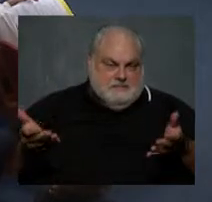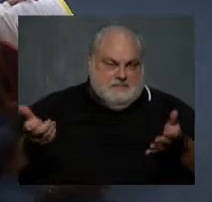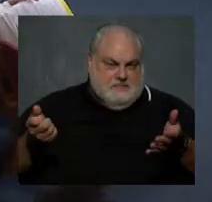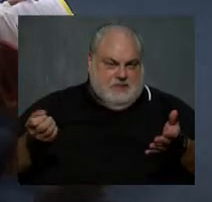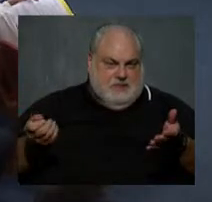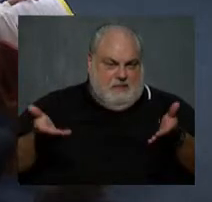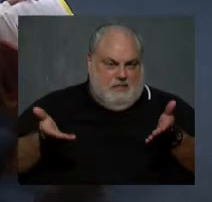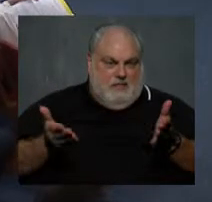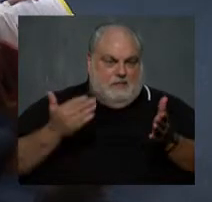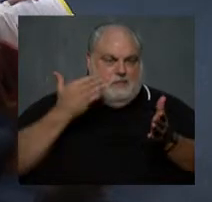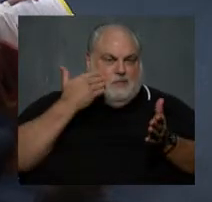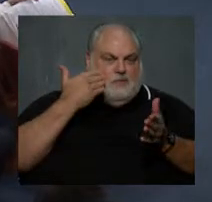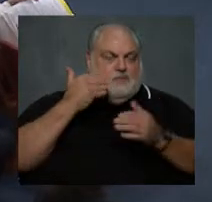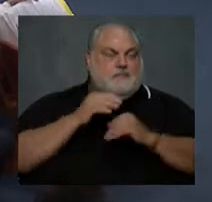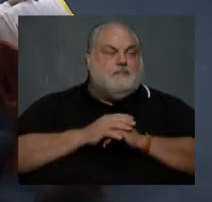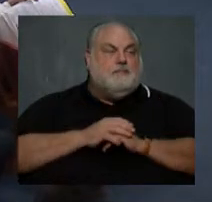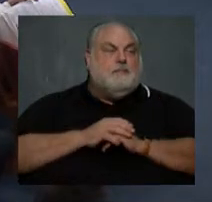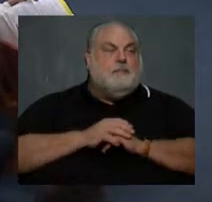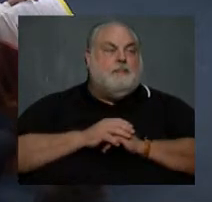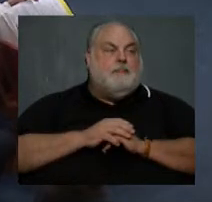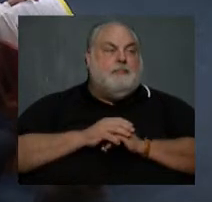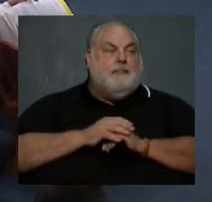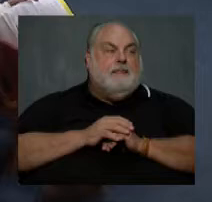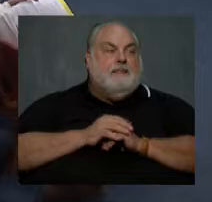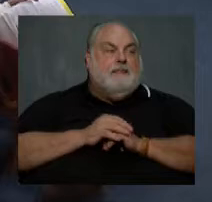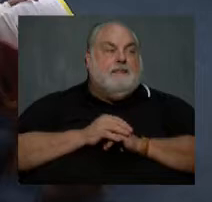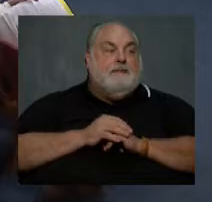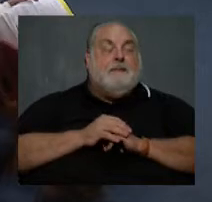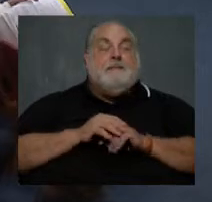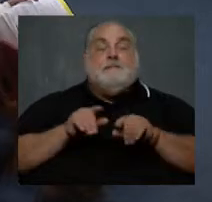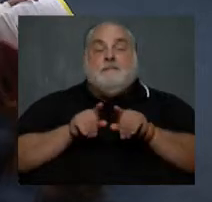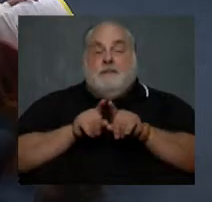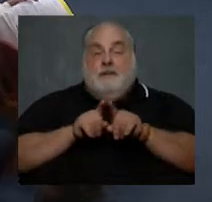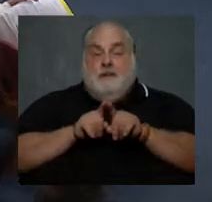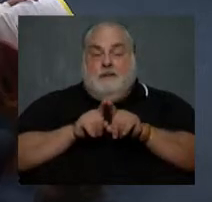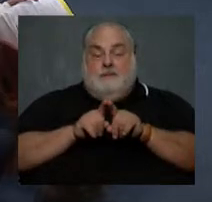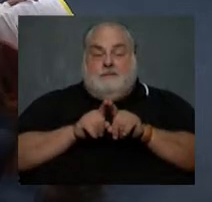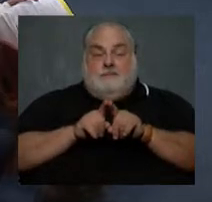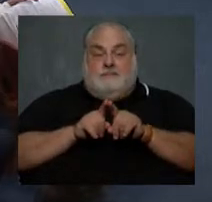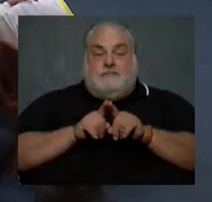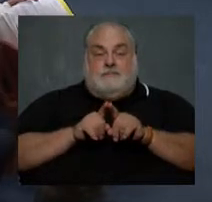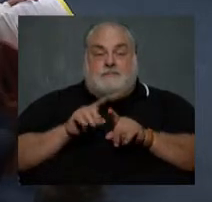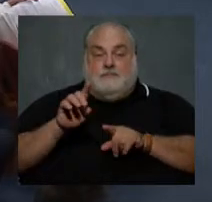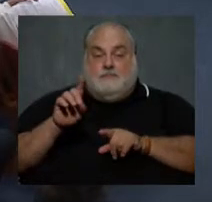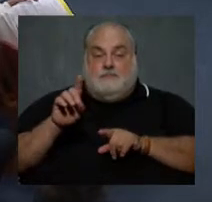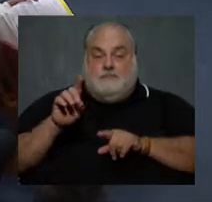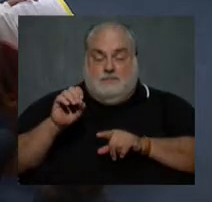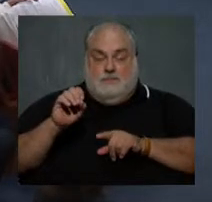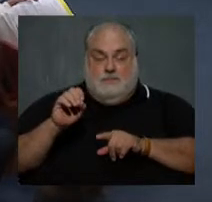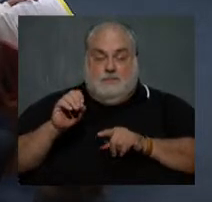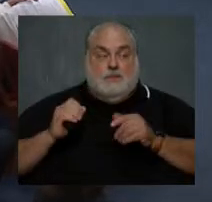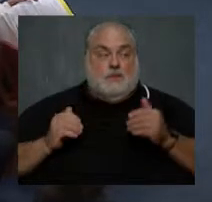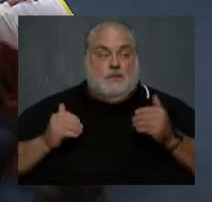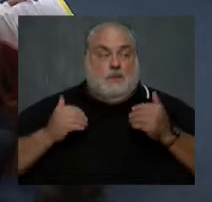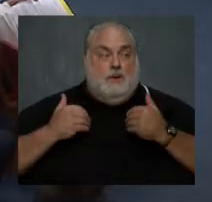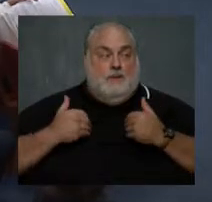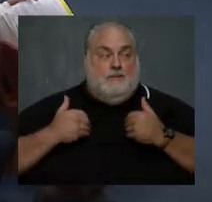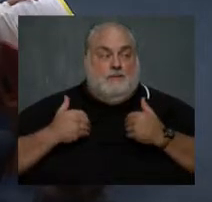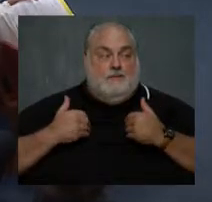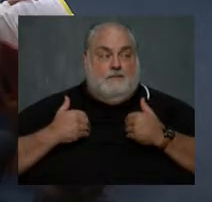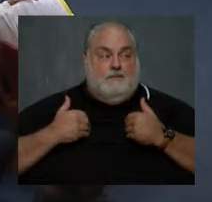I just thought I'd let you know that. And also, before we begin, we do have a,